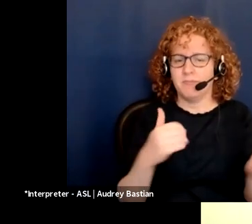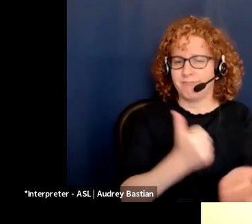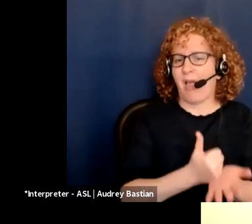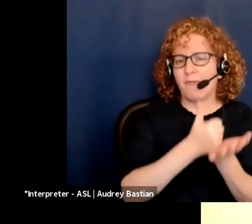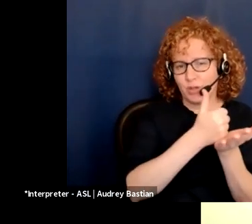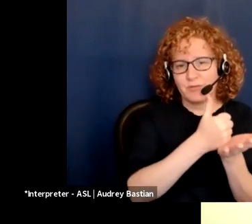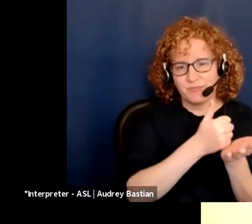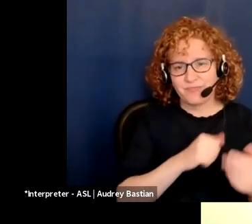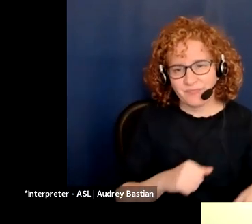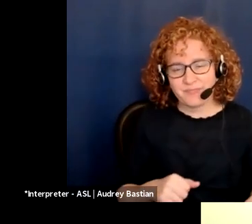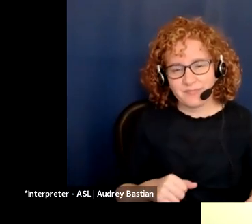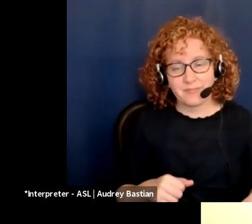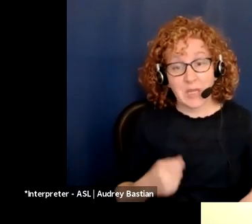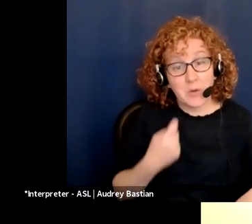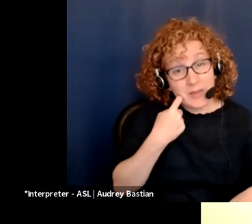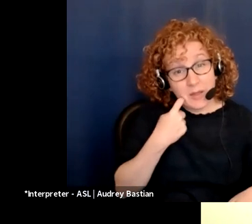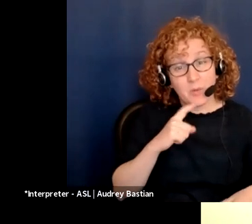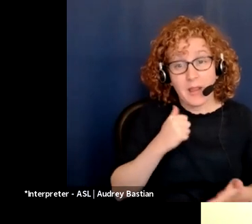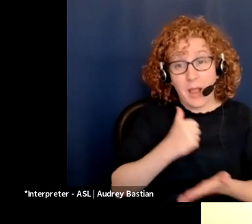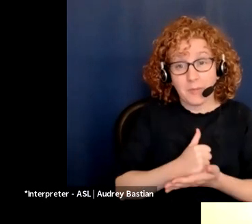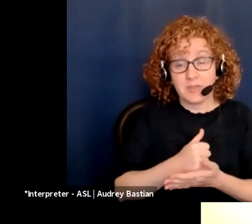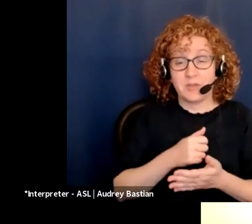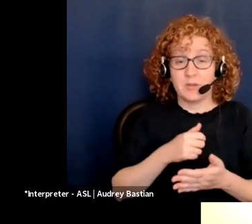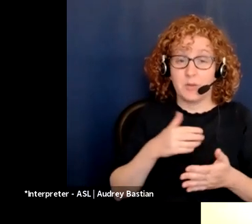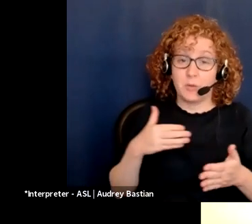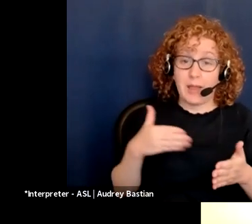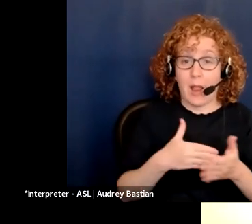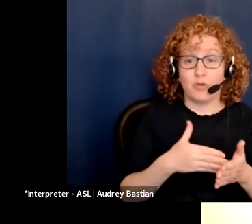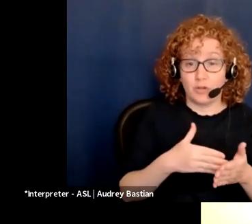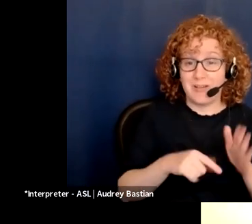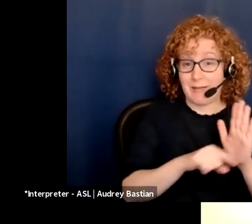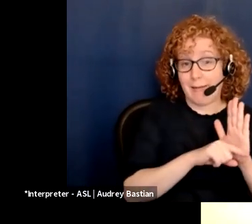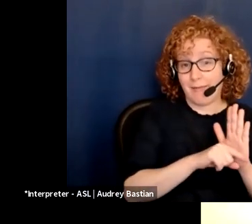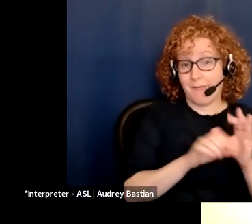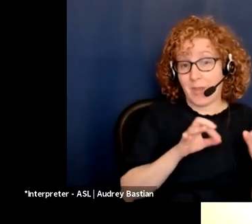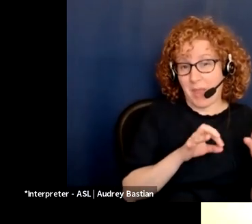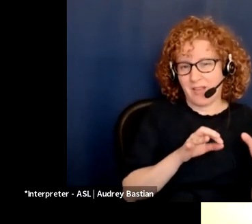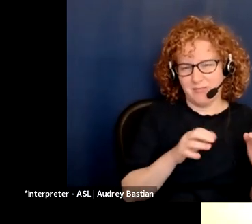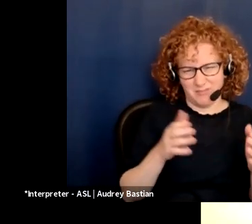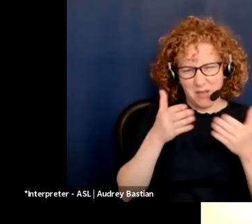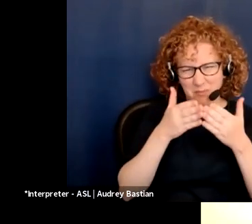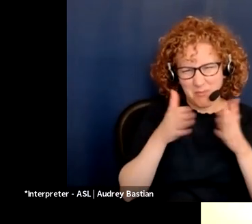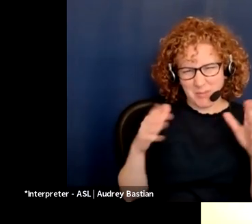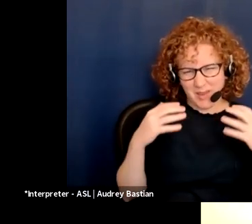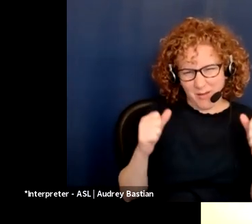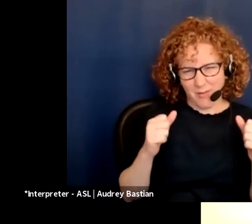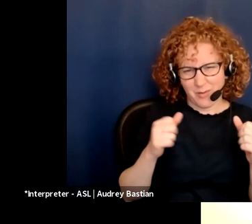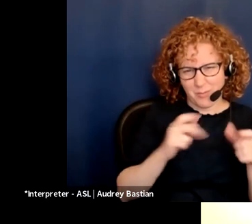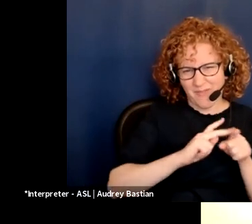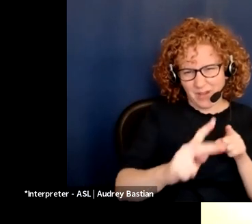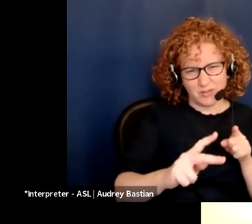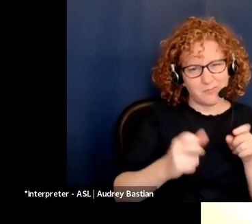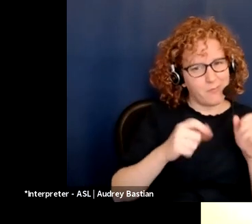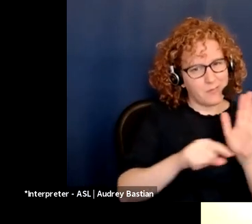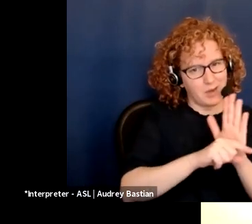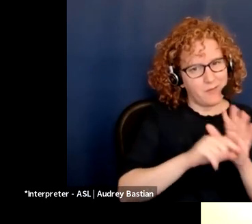And lately it also helps to counter the negative feedback that like the public health profession has been getting a lot of.